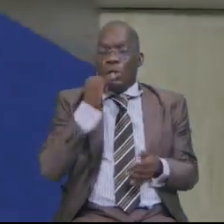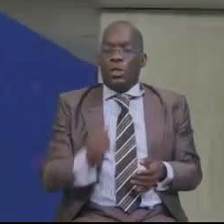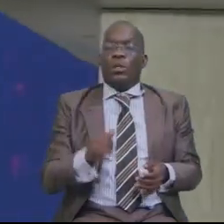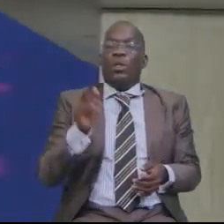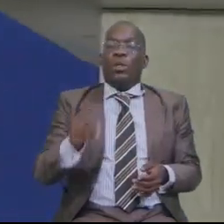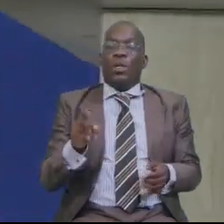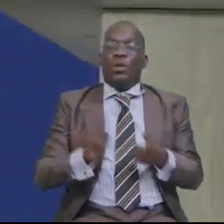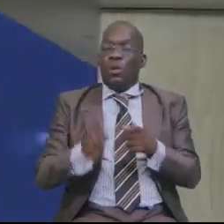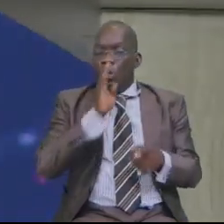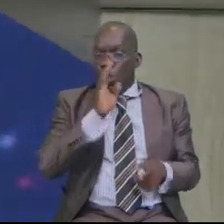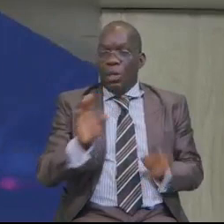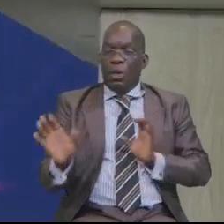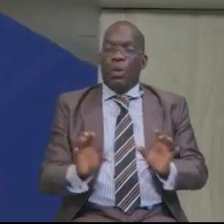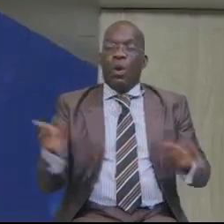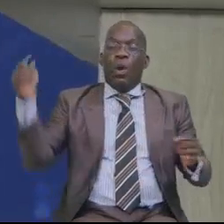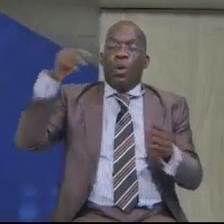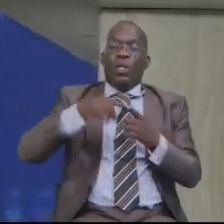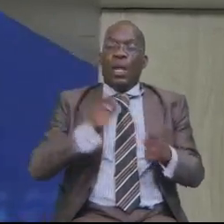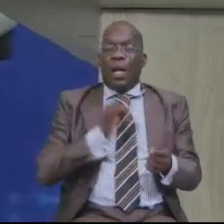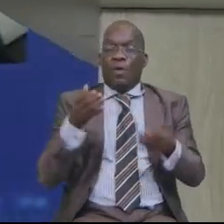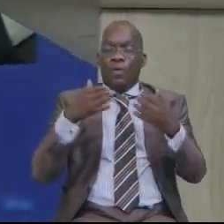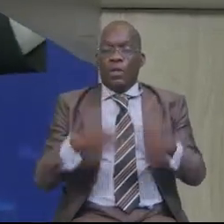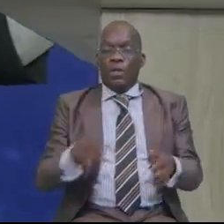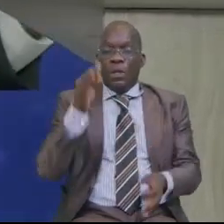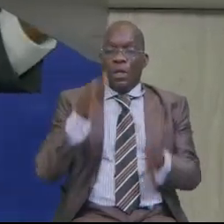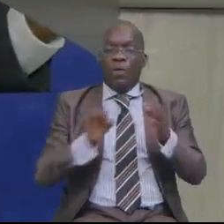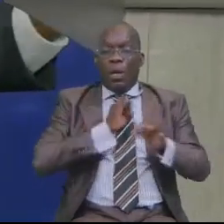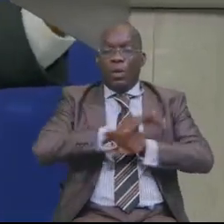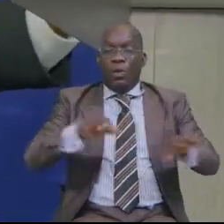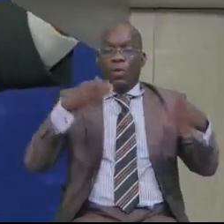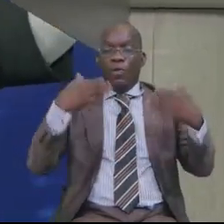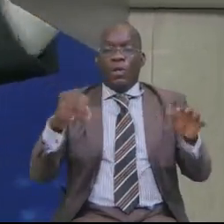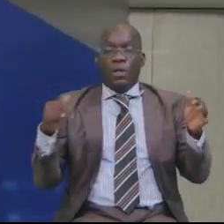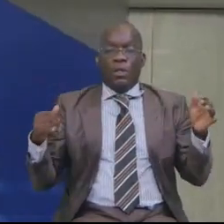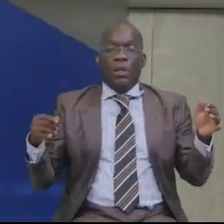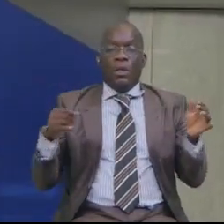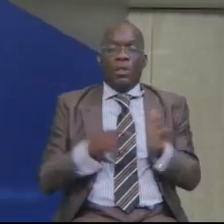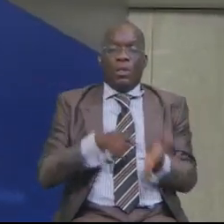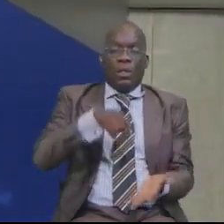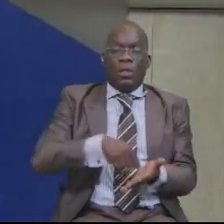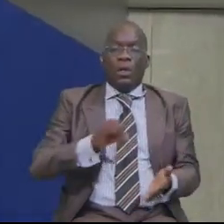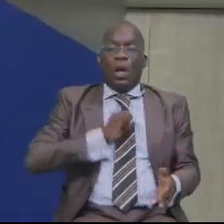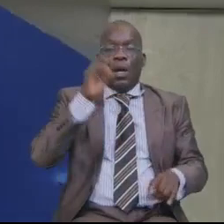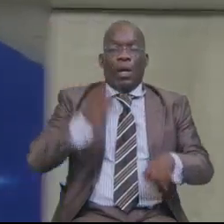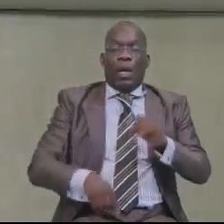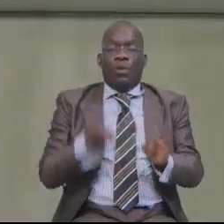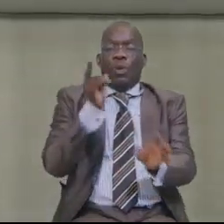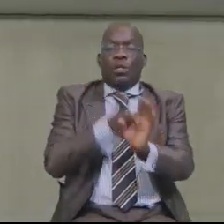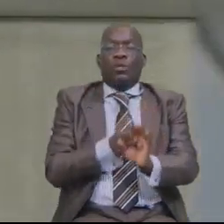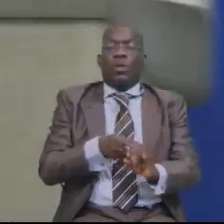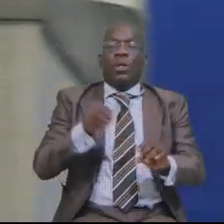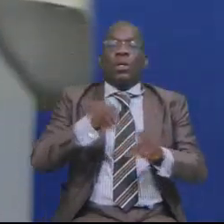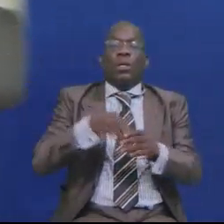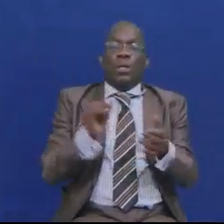until I finish. If I've not finished this, I cannot get involved in that. Then in